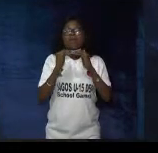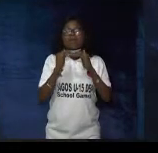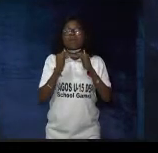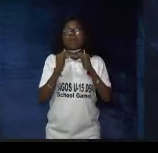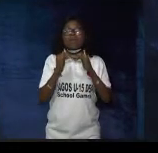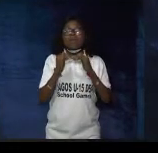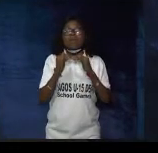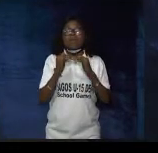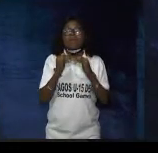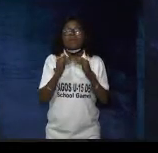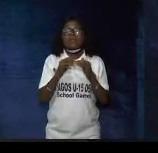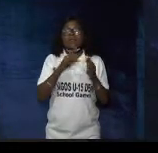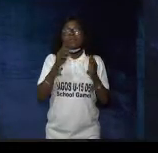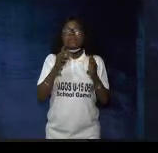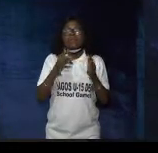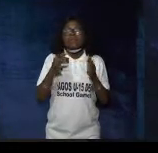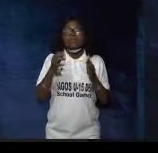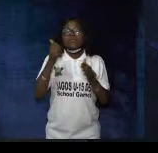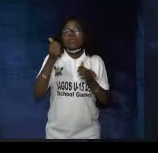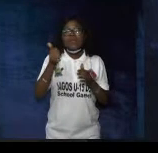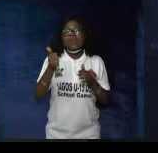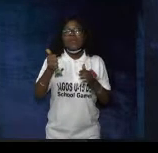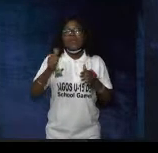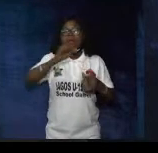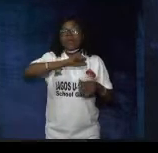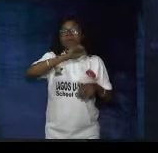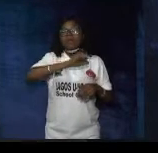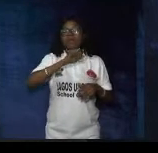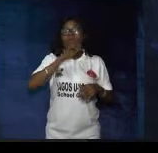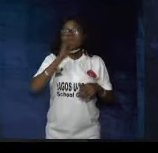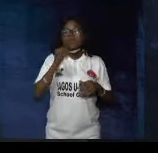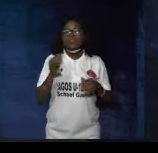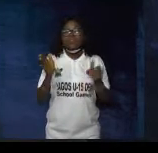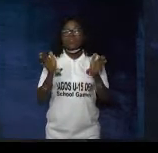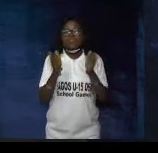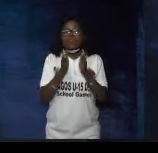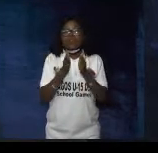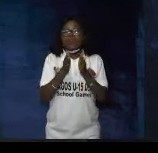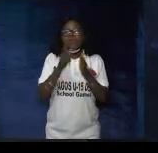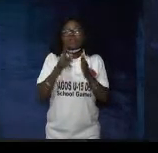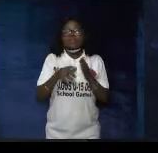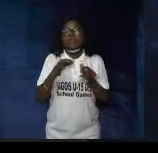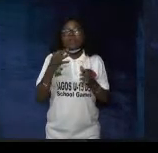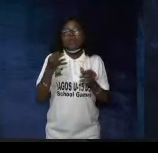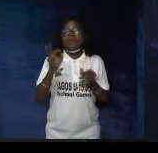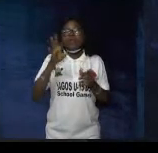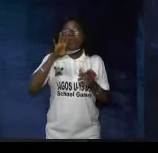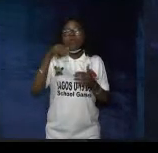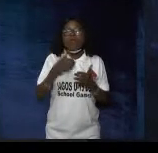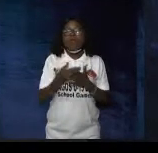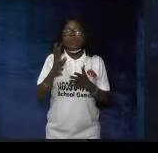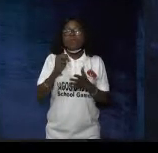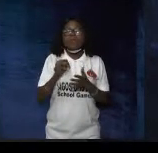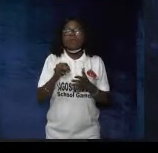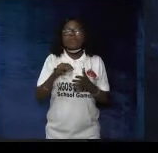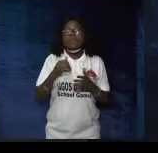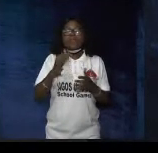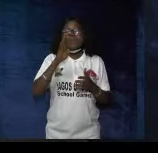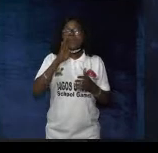And obviously, this angle is the smallest of them all. This angle